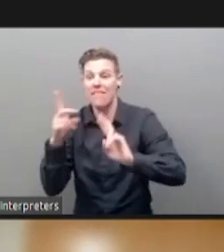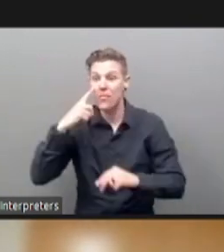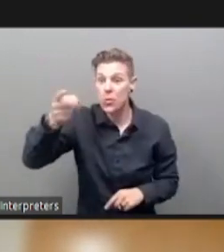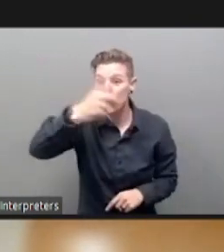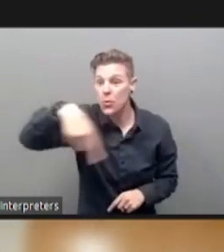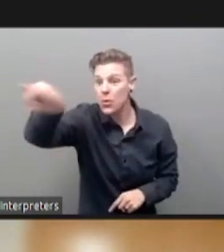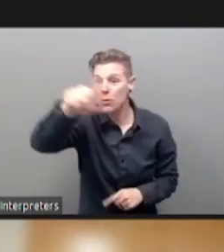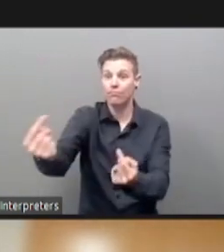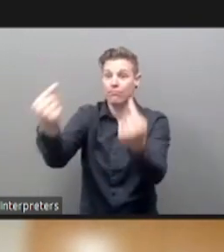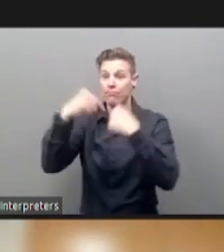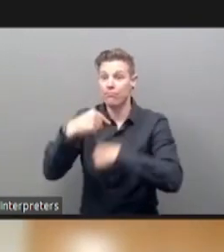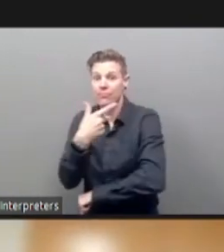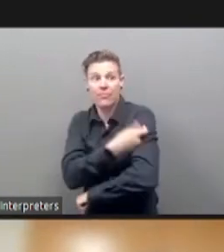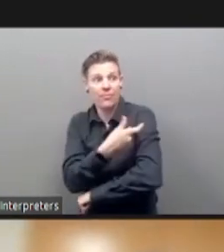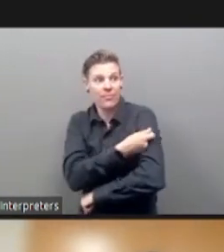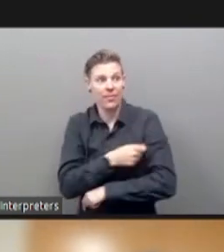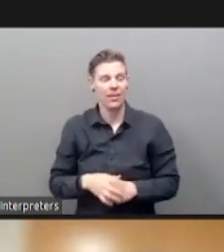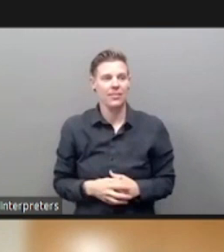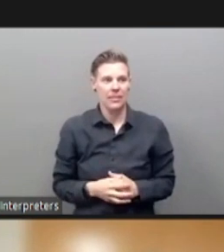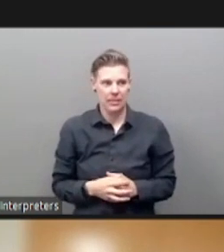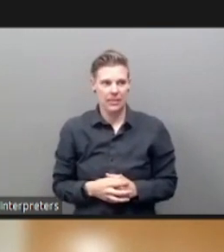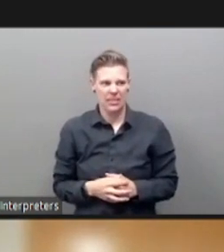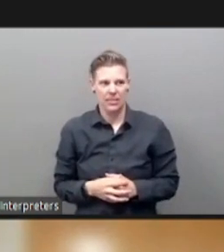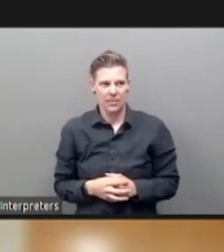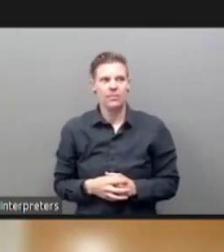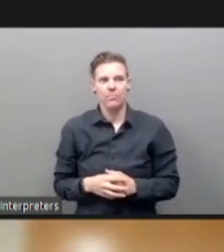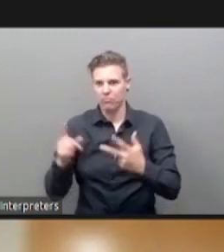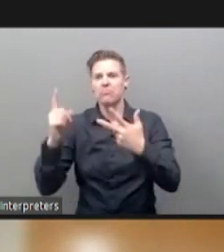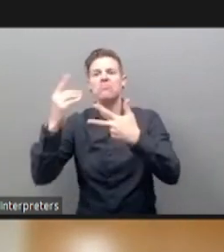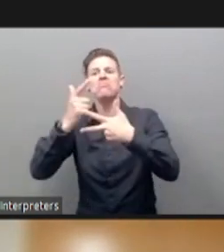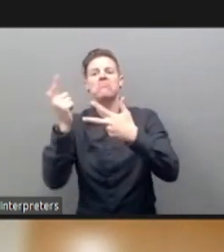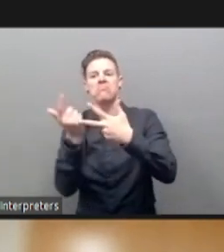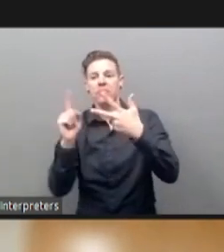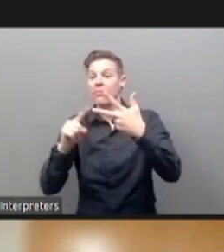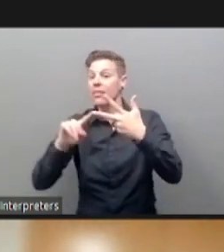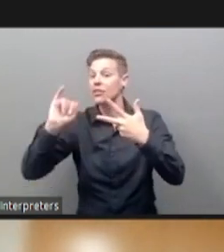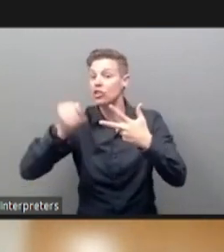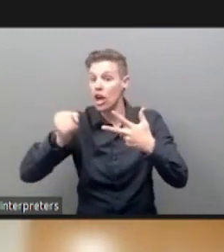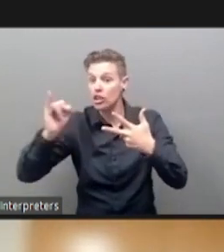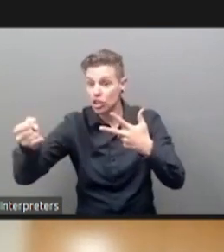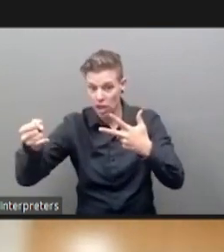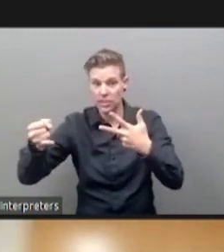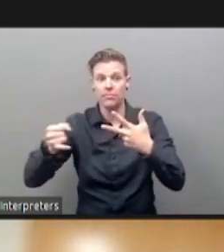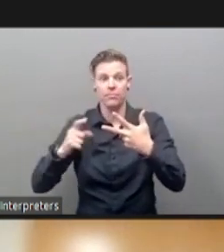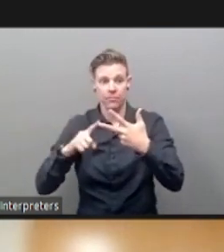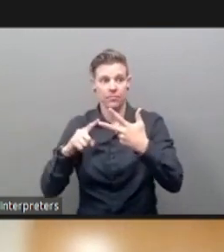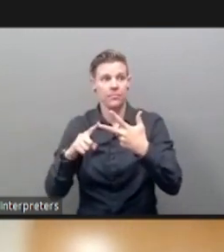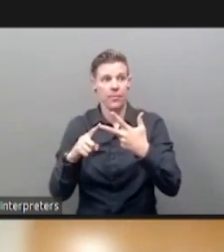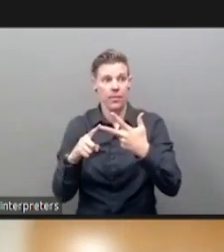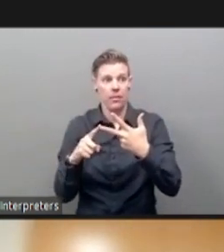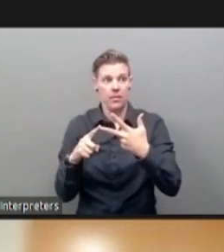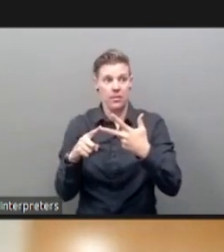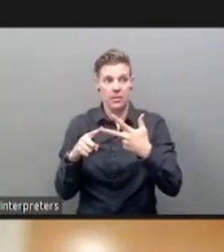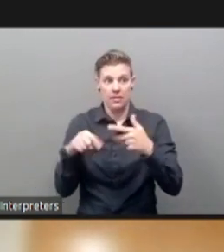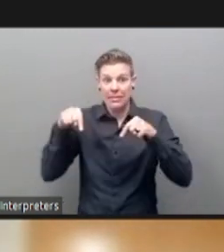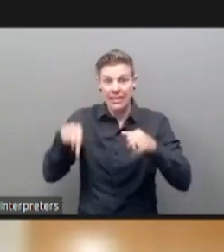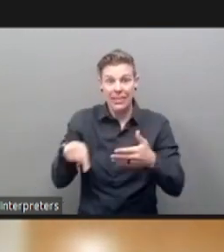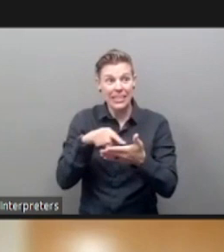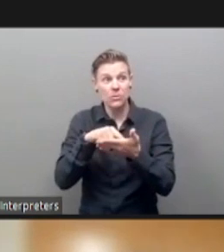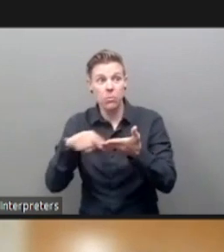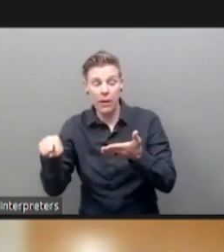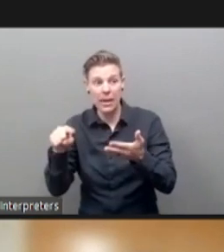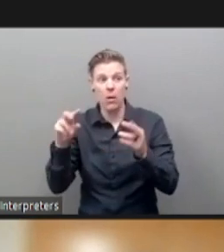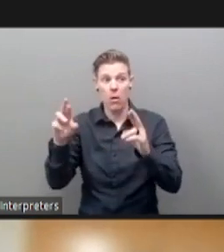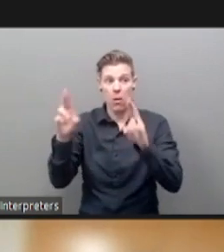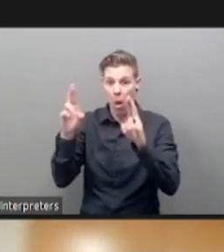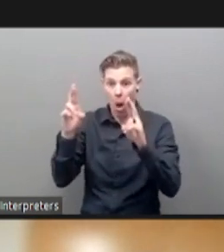Same exact thing for the J&J booster dose approval. So hopefully by the end of this week, we'll also have the final approval for J&J and